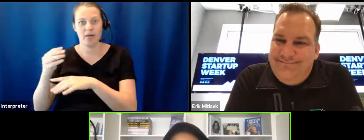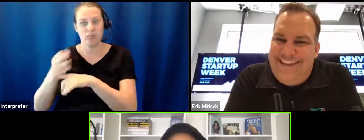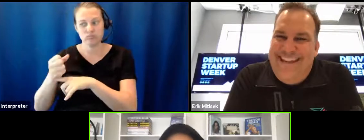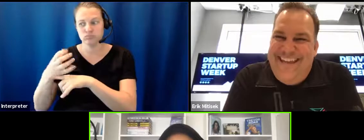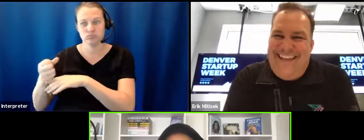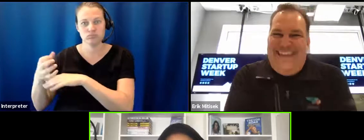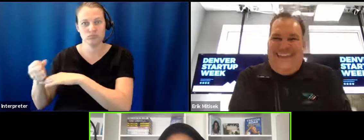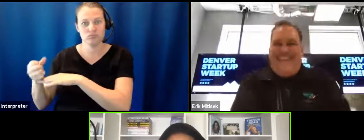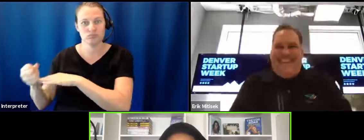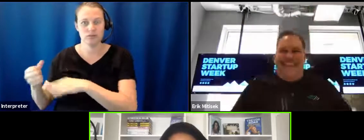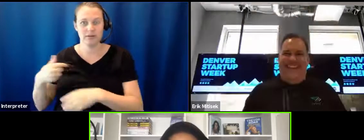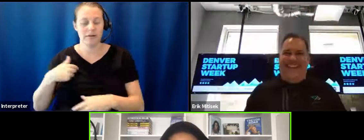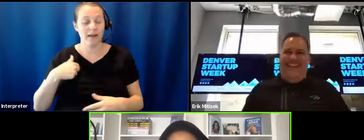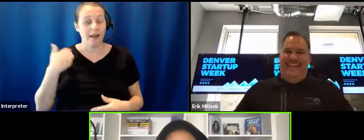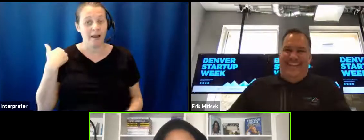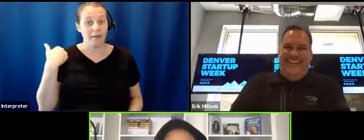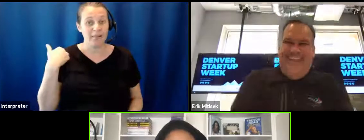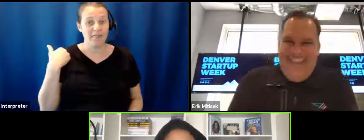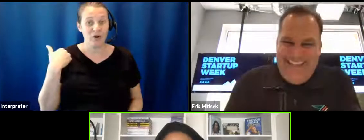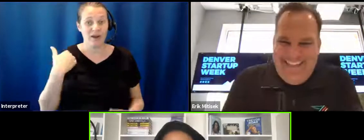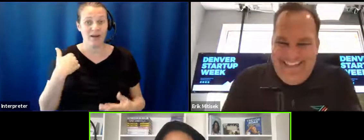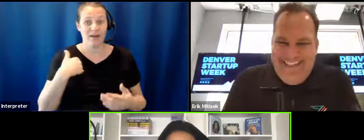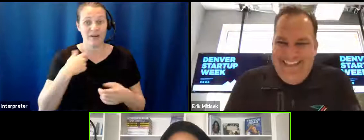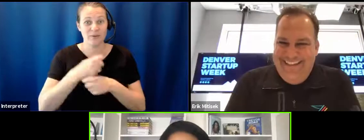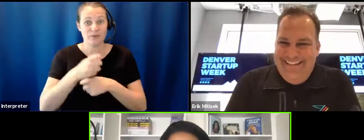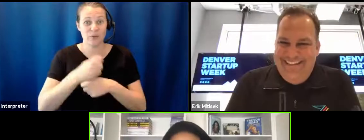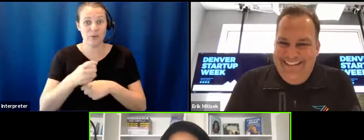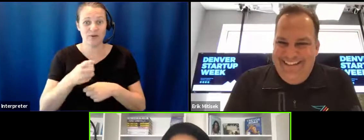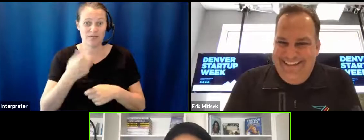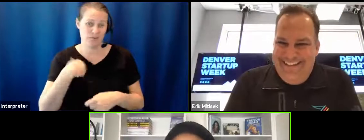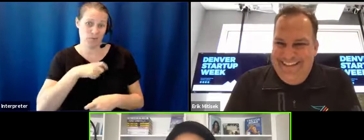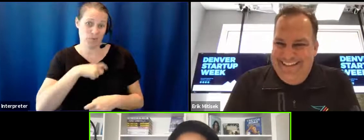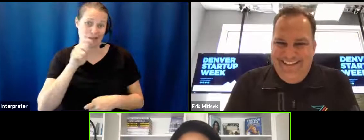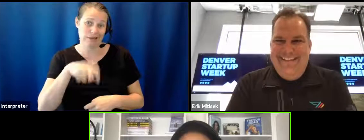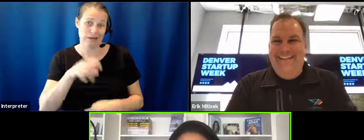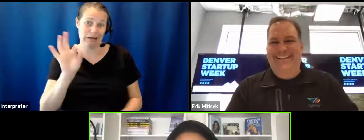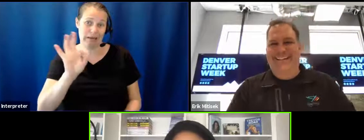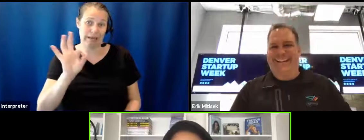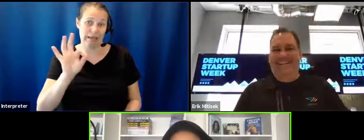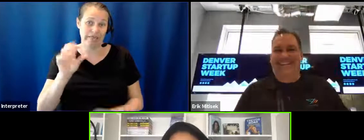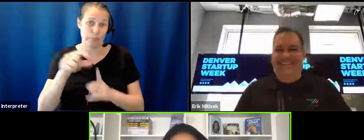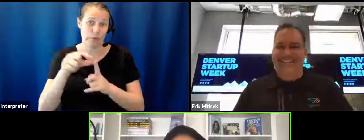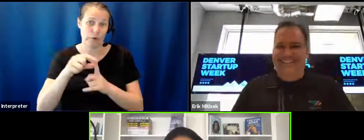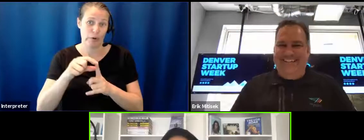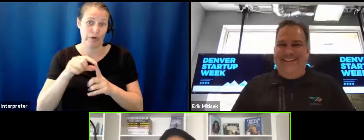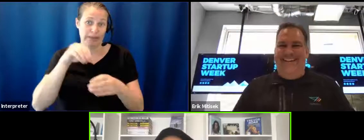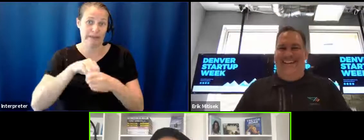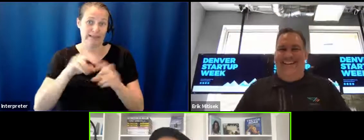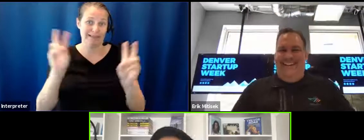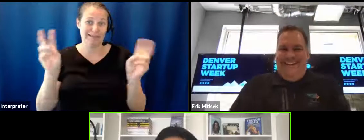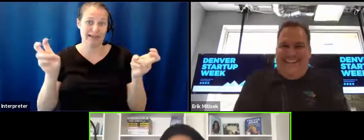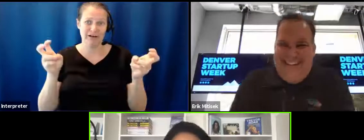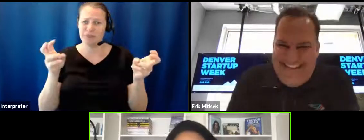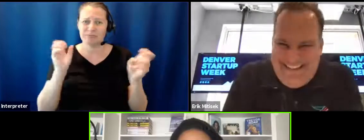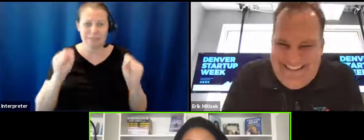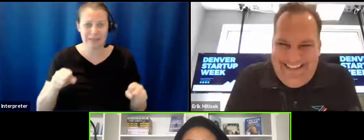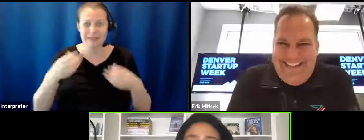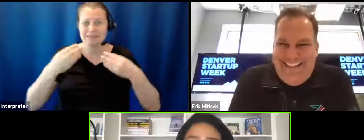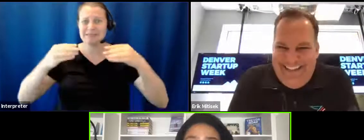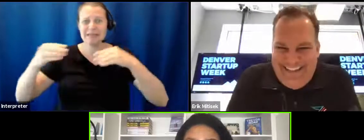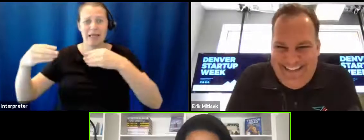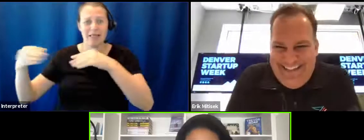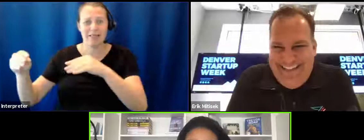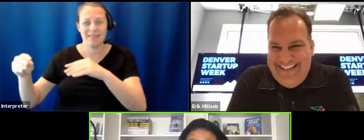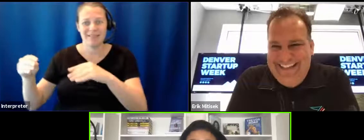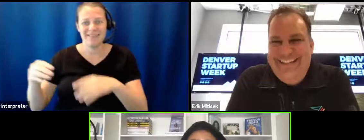with by the like the editors, I'm like, all we have to do is throw an F word in there and we're good. We're golden for a couple of years. And